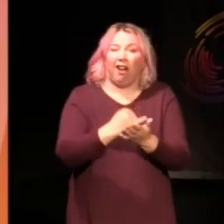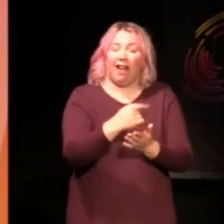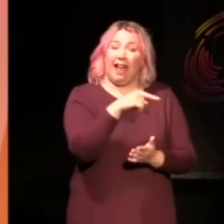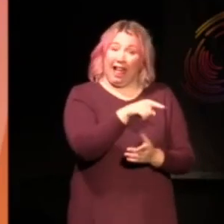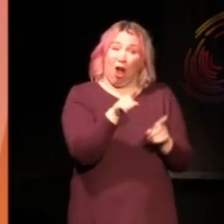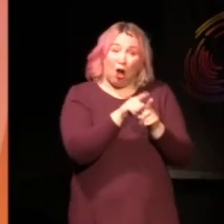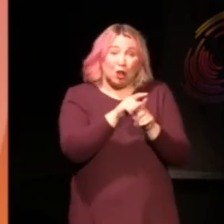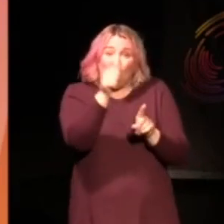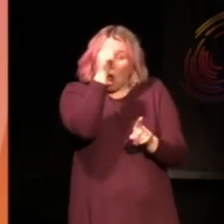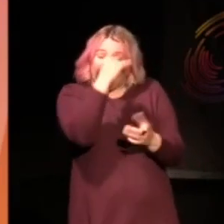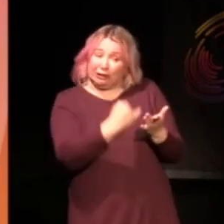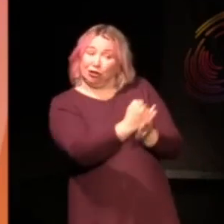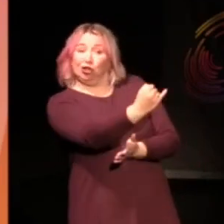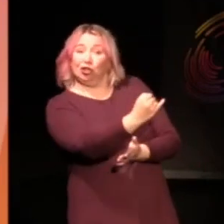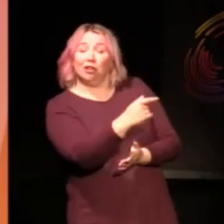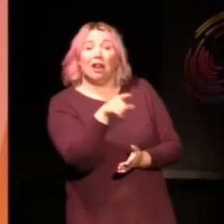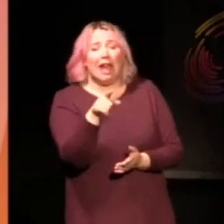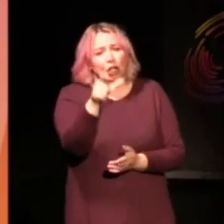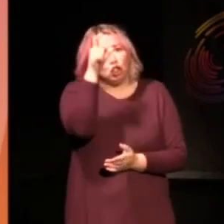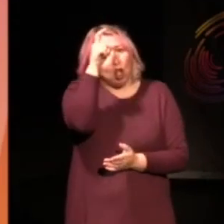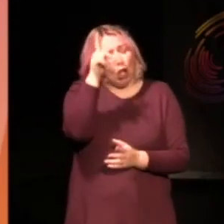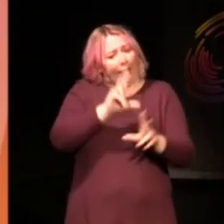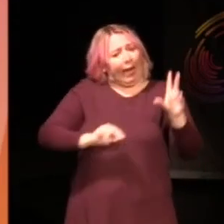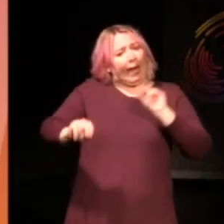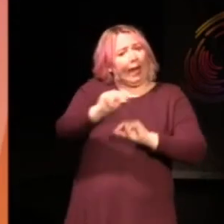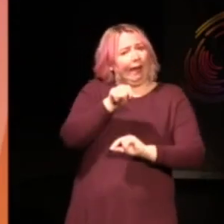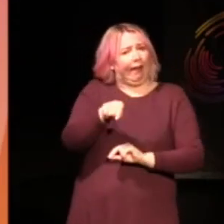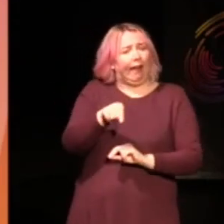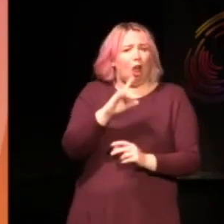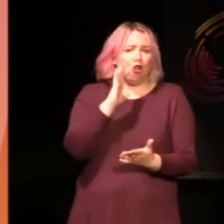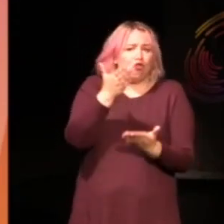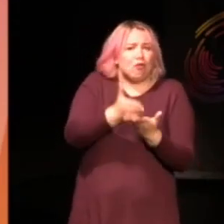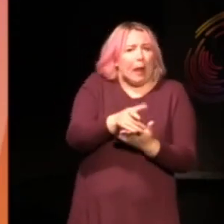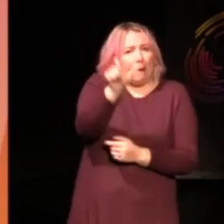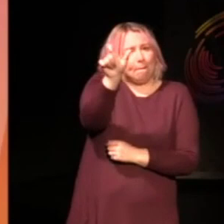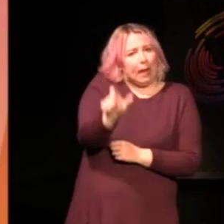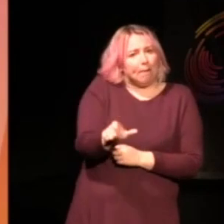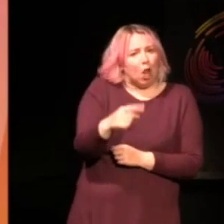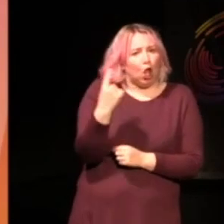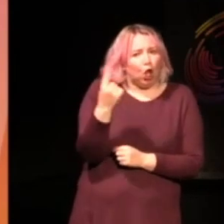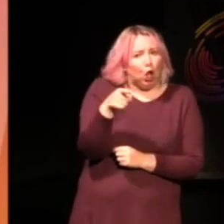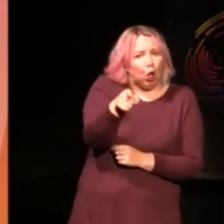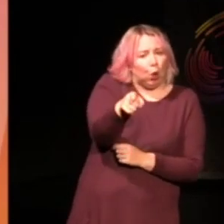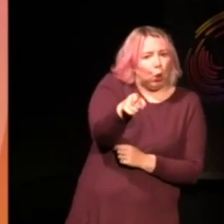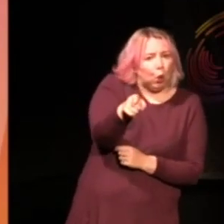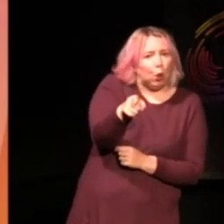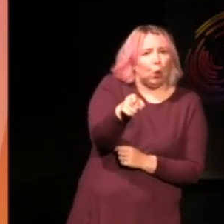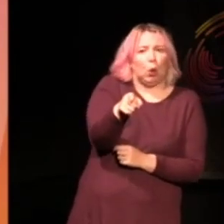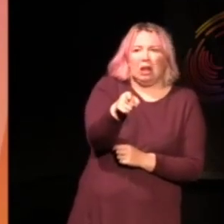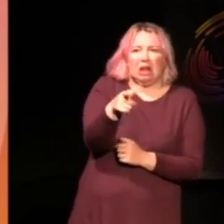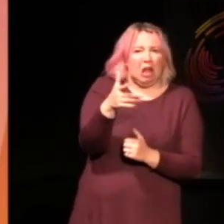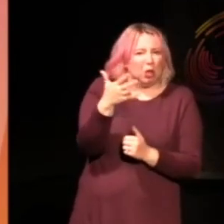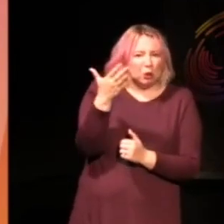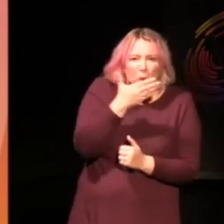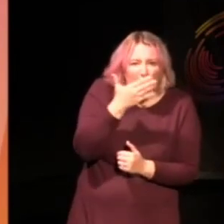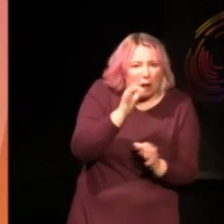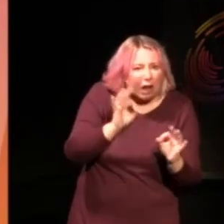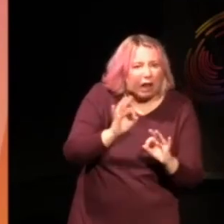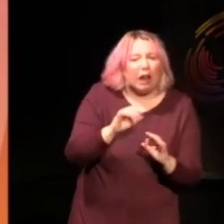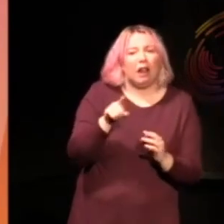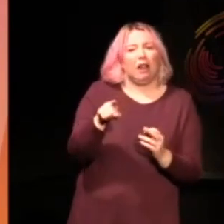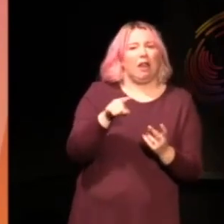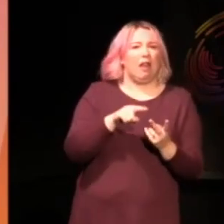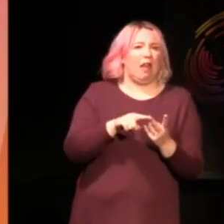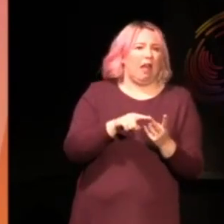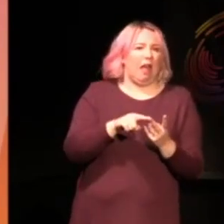saying, and they say this openly, the real people, our real people are those who never go to school. They make